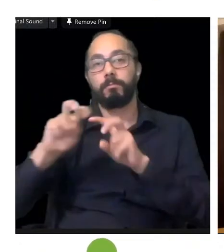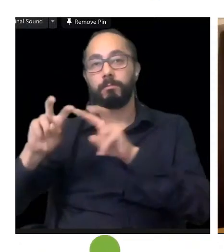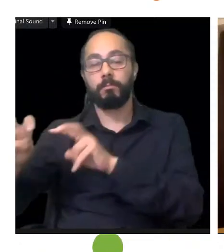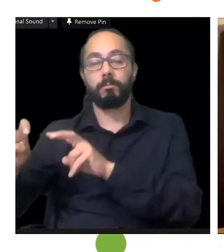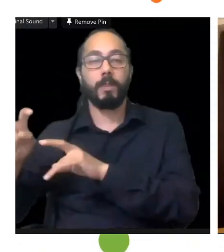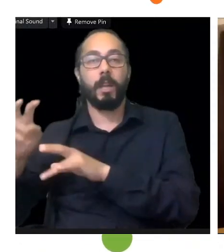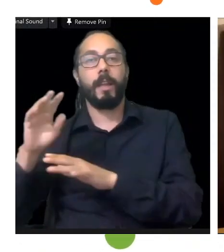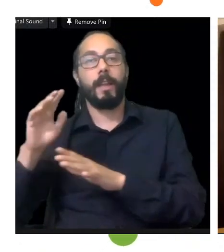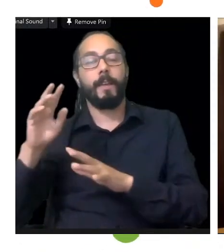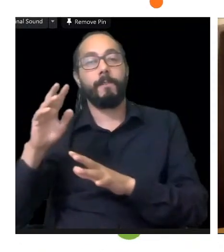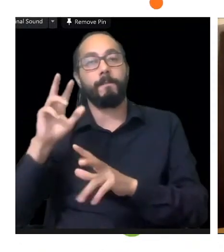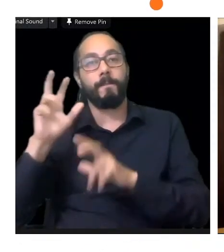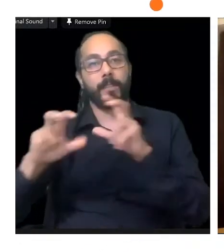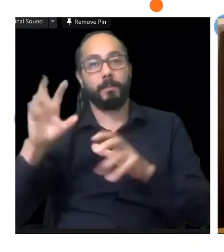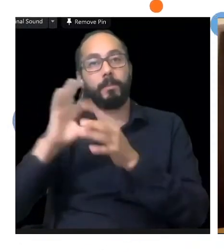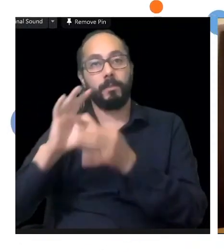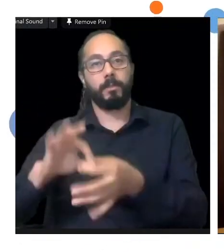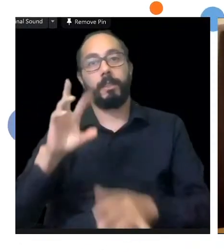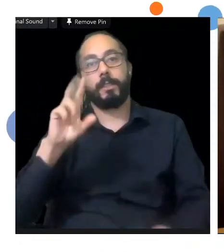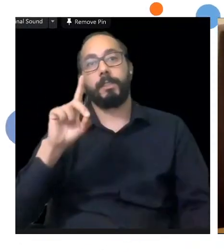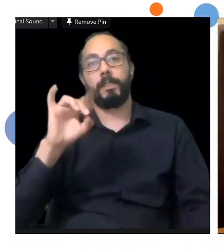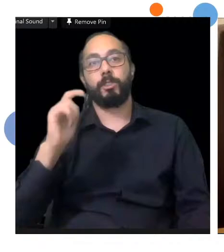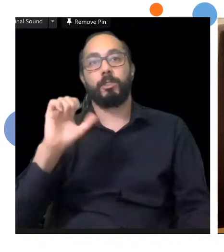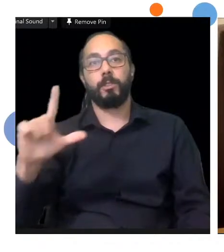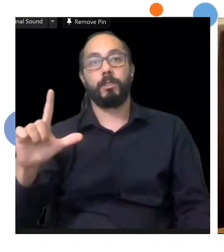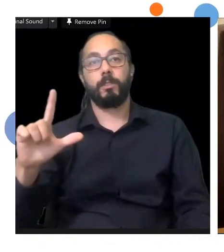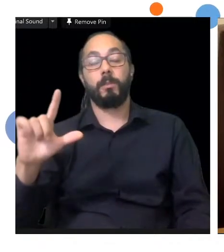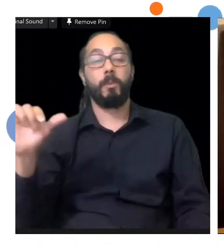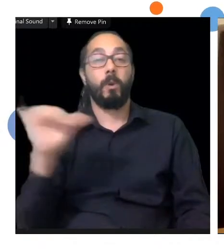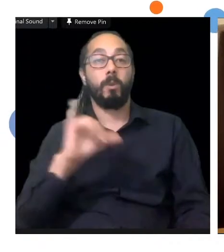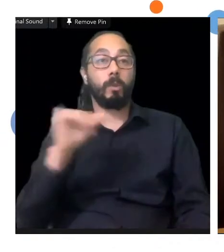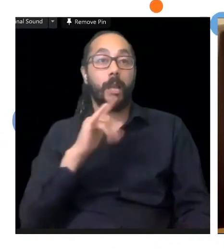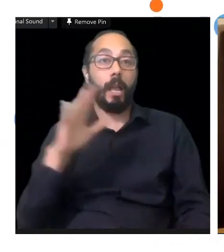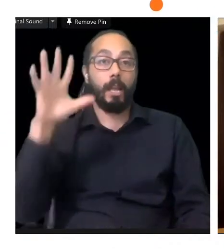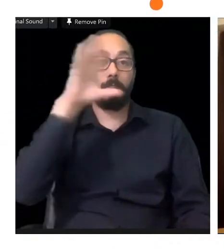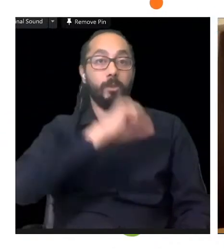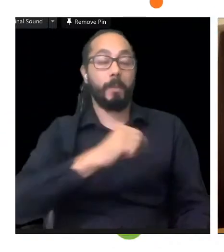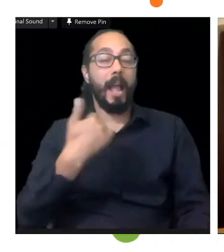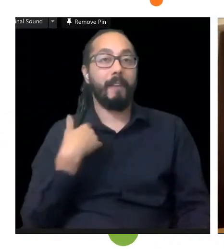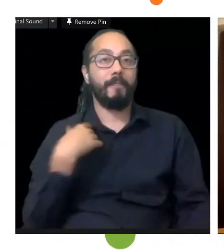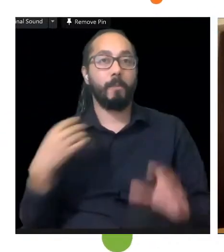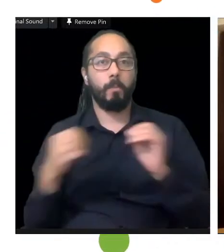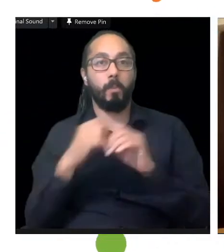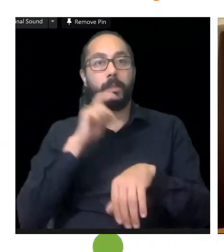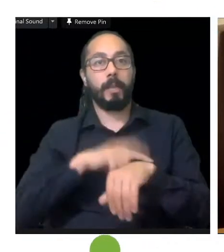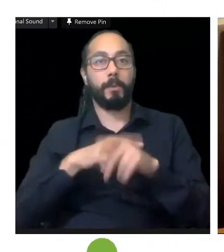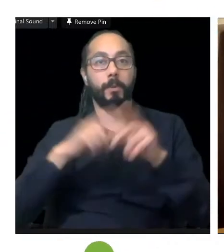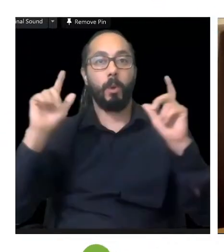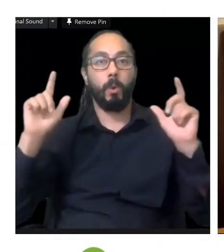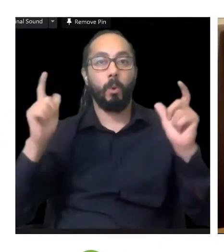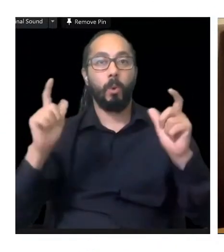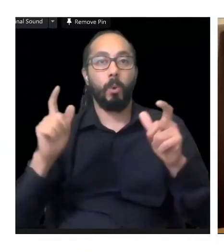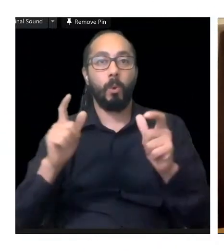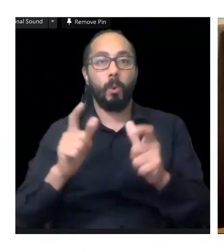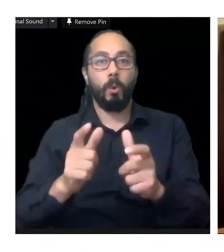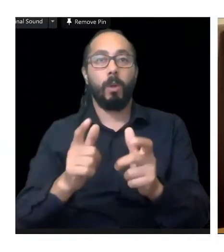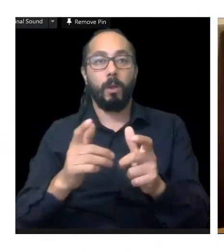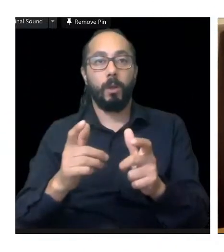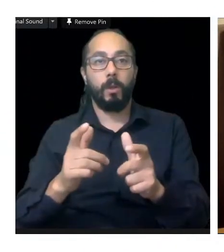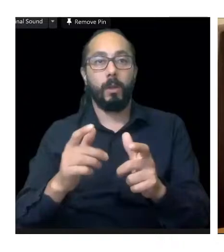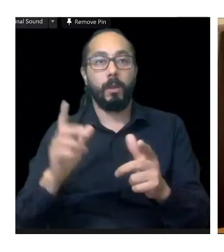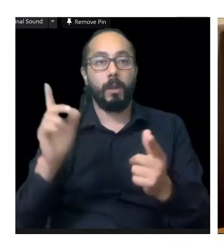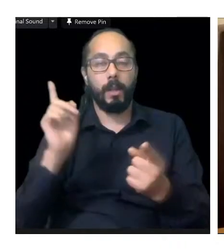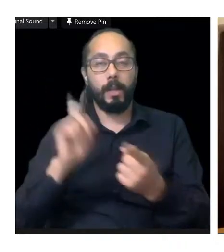And I suspect they're also just have longer windows to wait and to shrink in those times before they can regain. I mean, it's